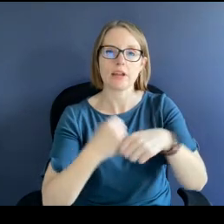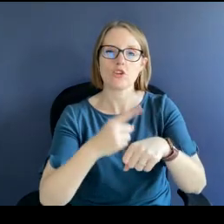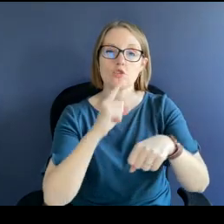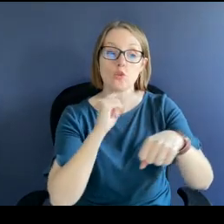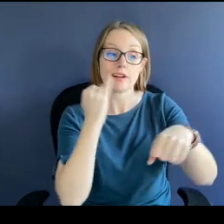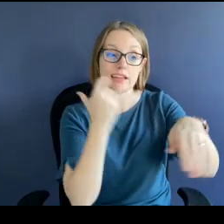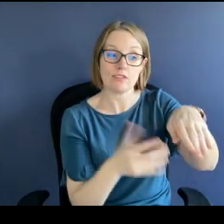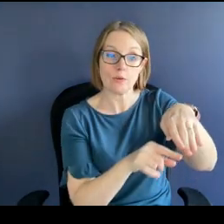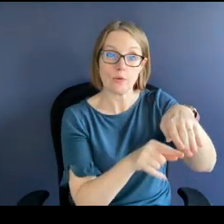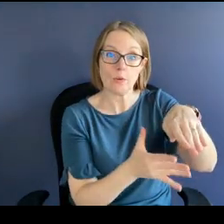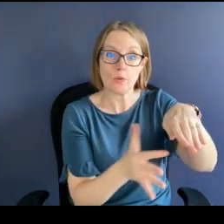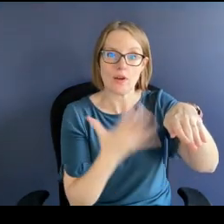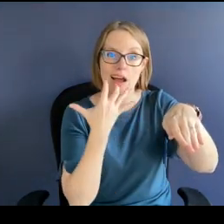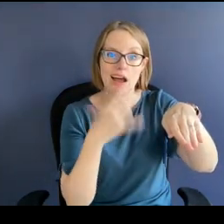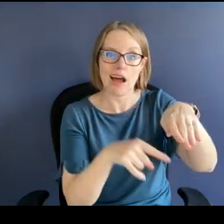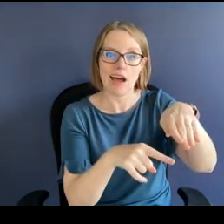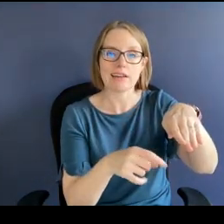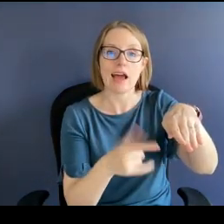or enclosed.